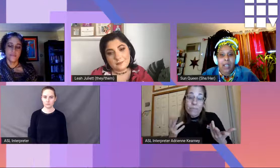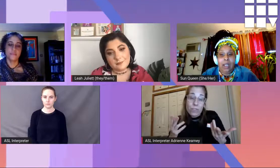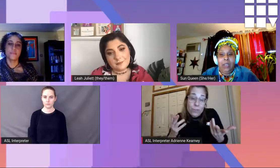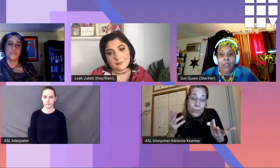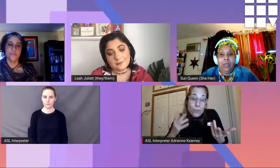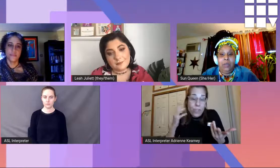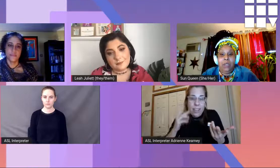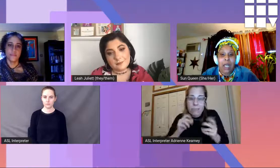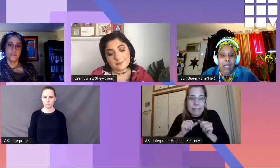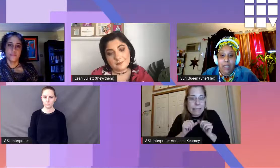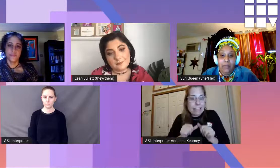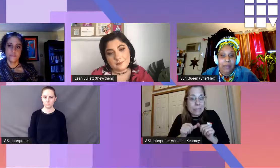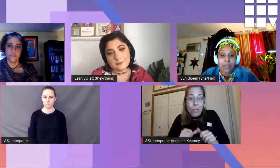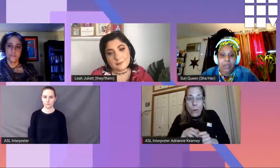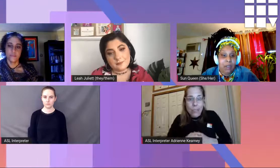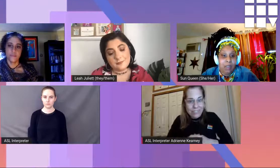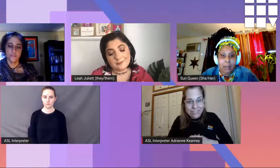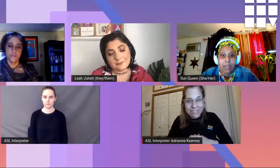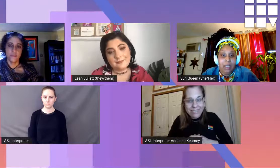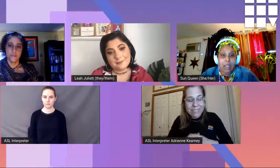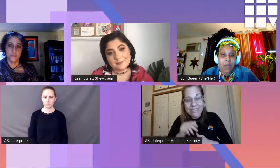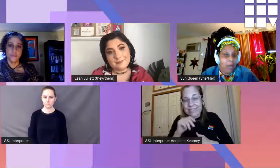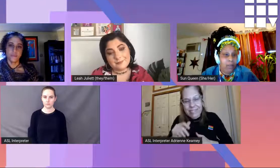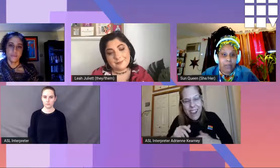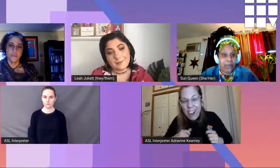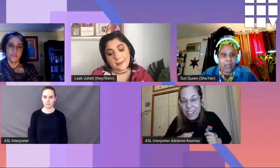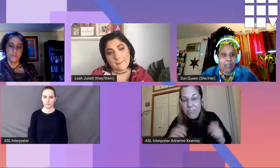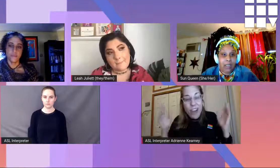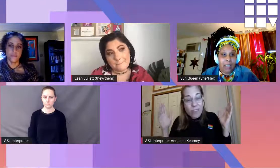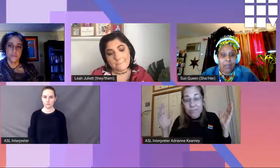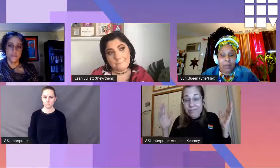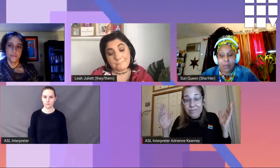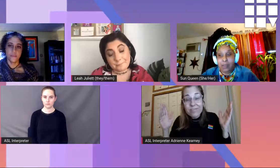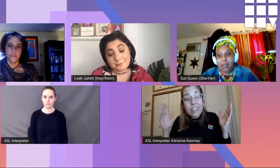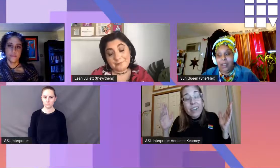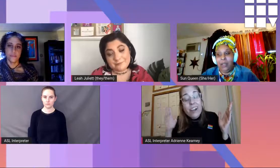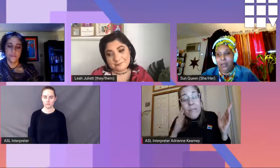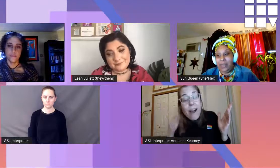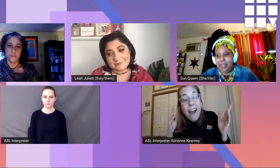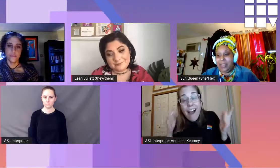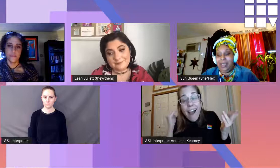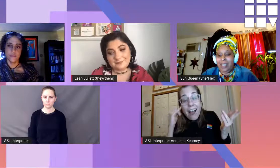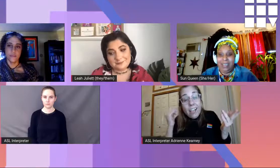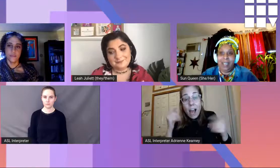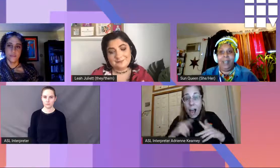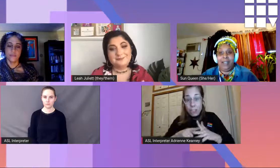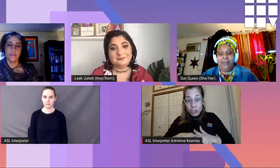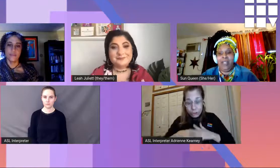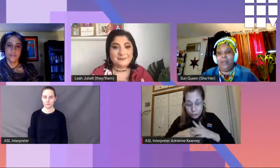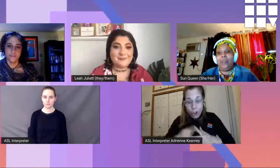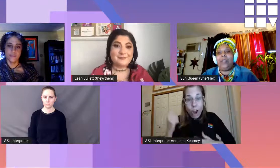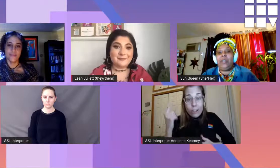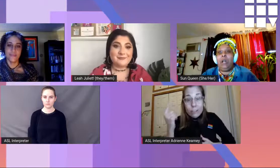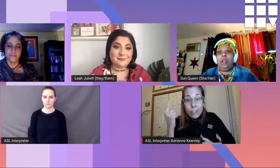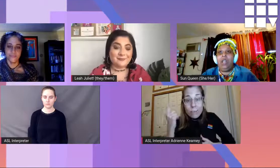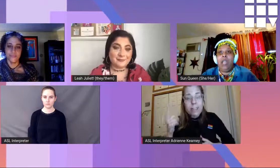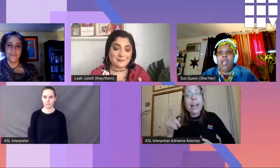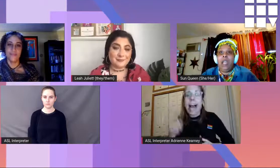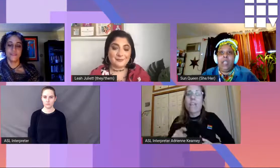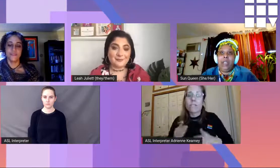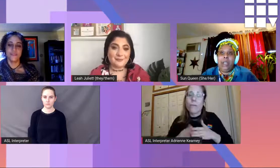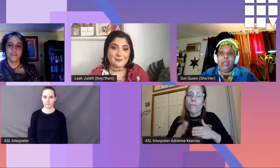going and to not give up. You start something, you have to finish it. That's what, one of the things that, right, we were